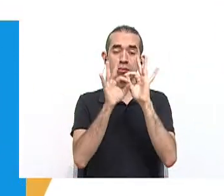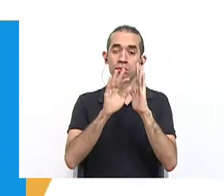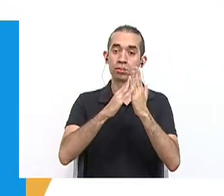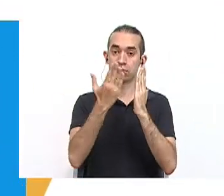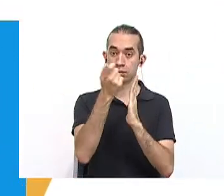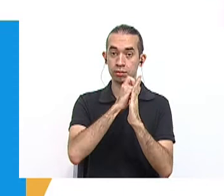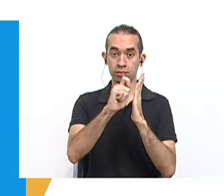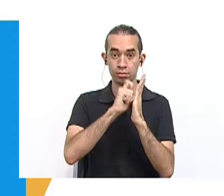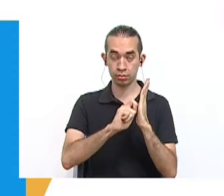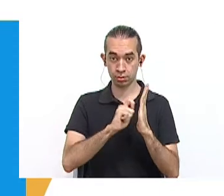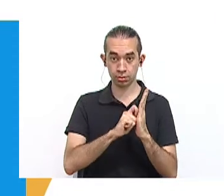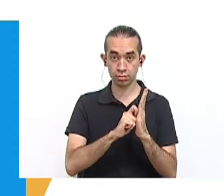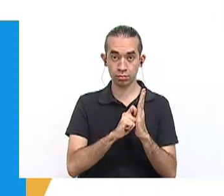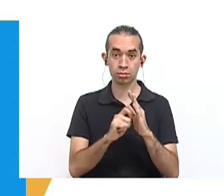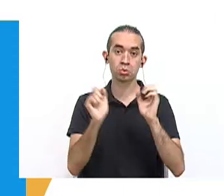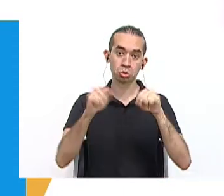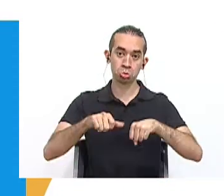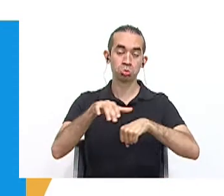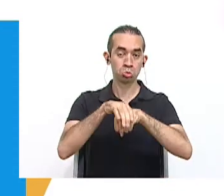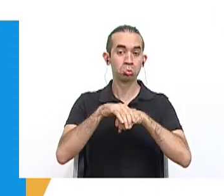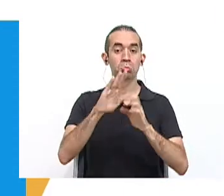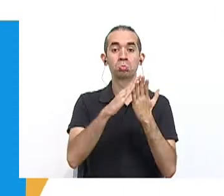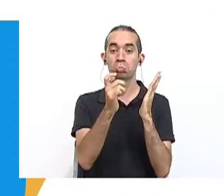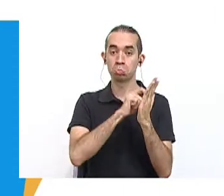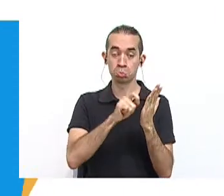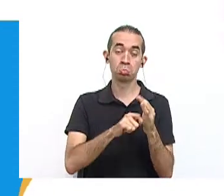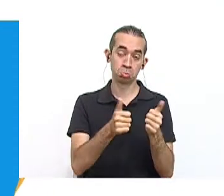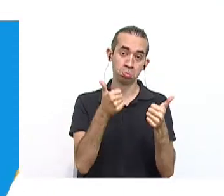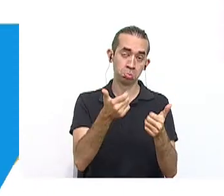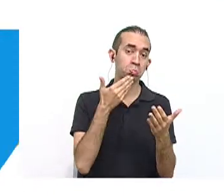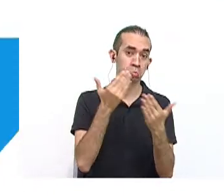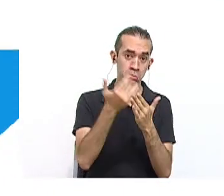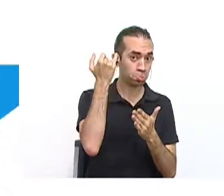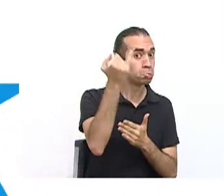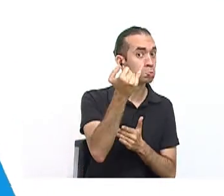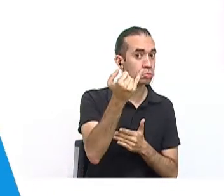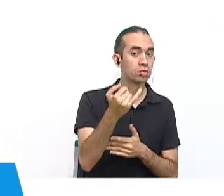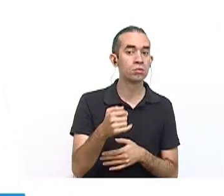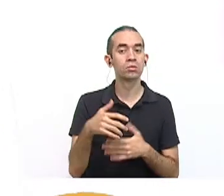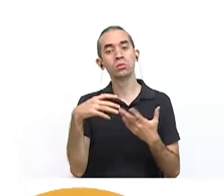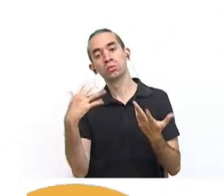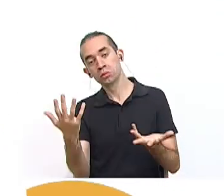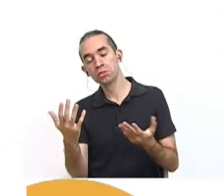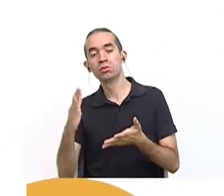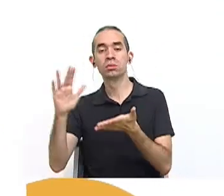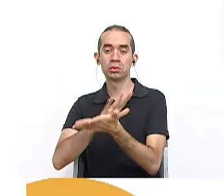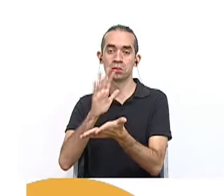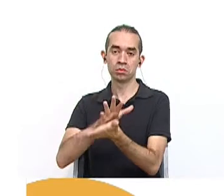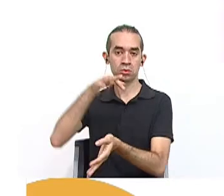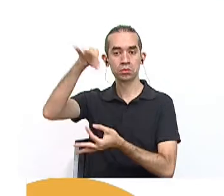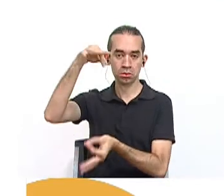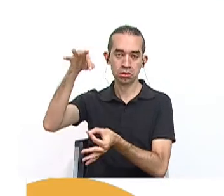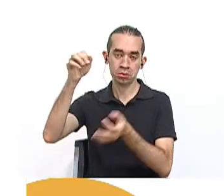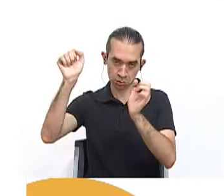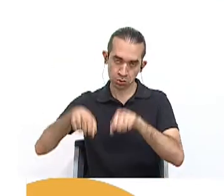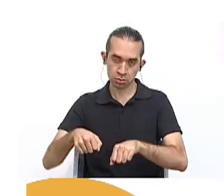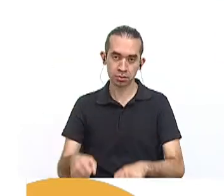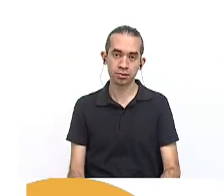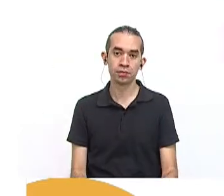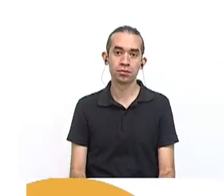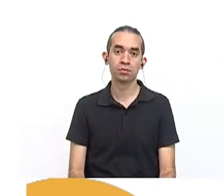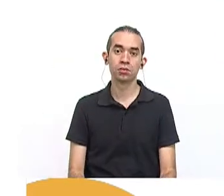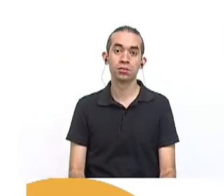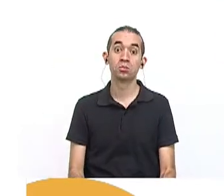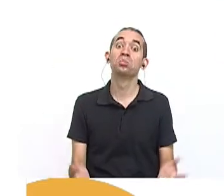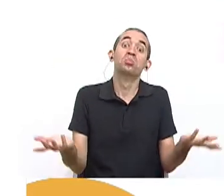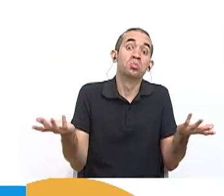notebook. If you can use your English notebook, that's a great idea. If not, a piece of paper will do. Now, if you're more